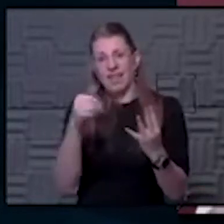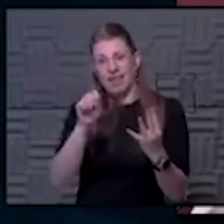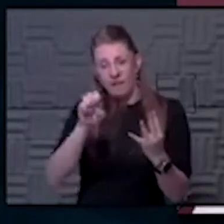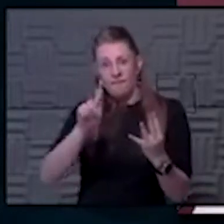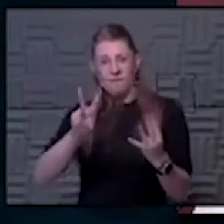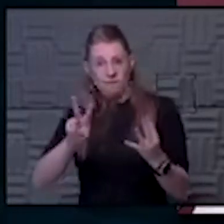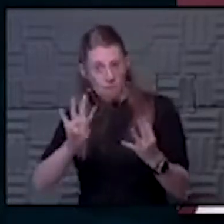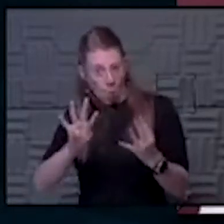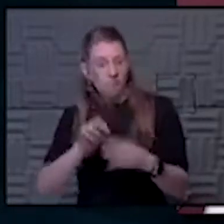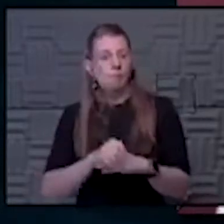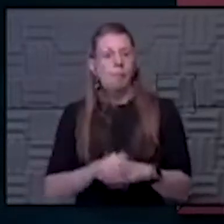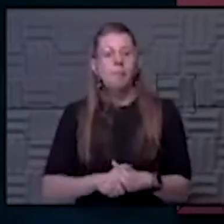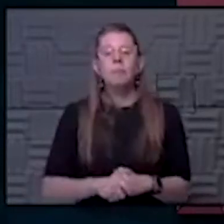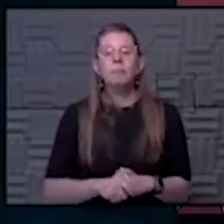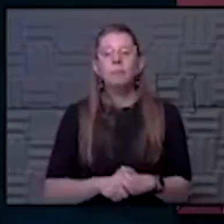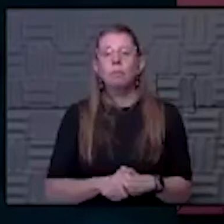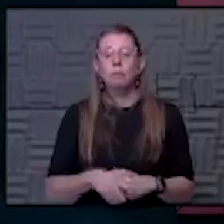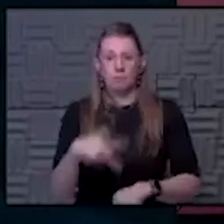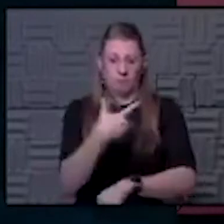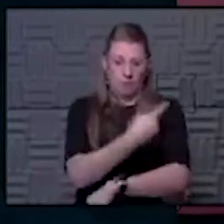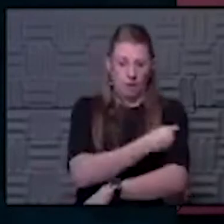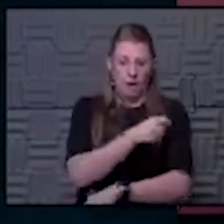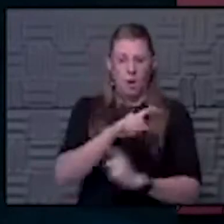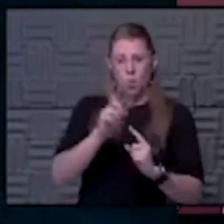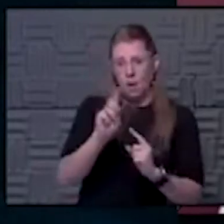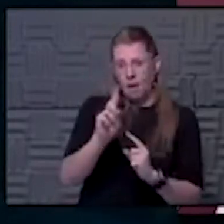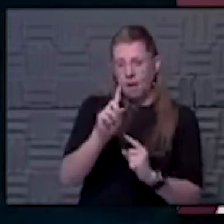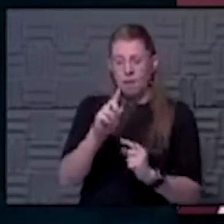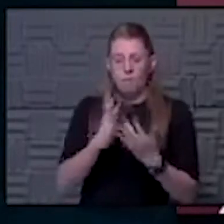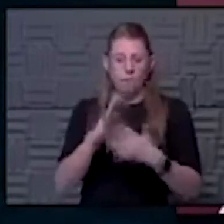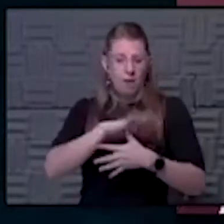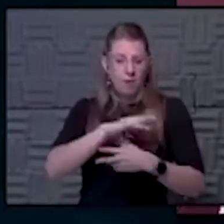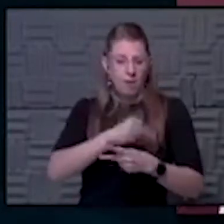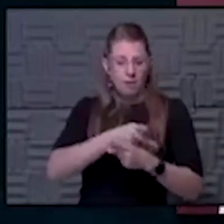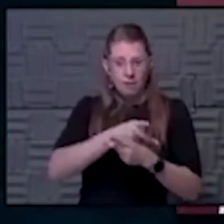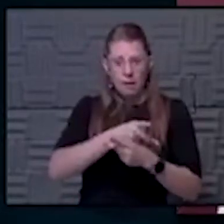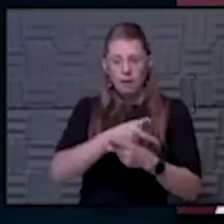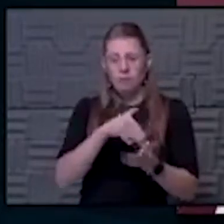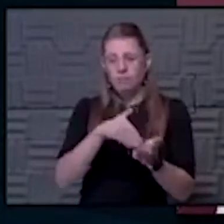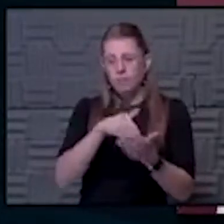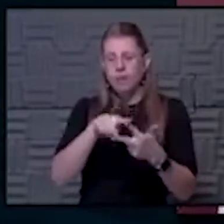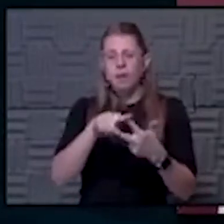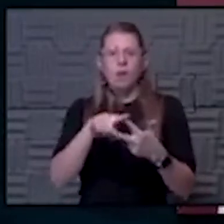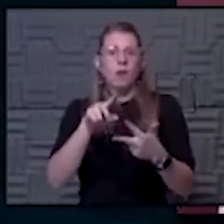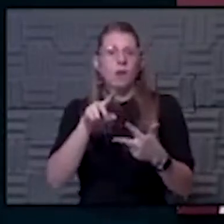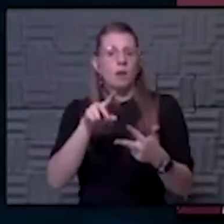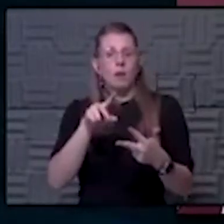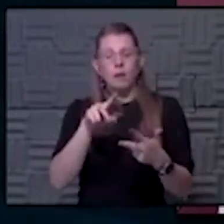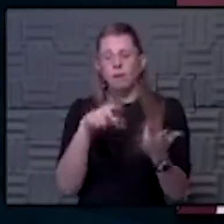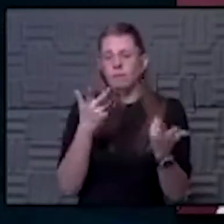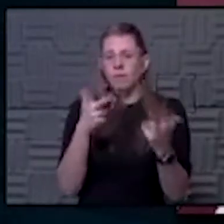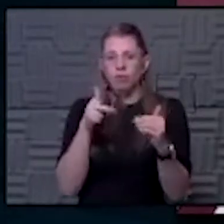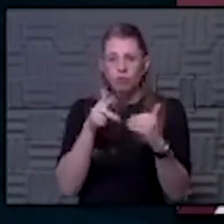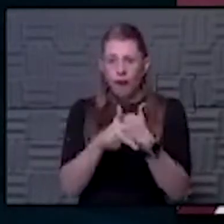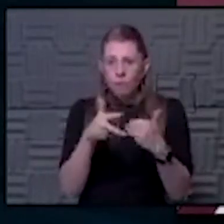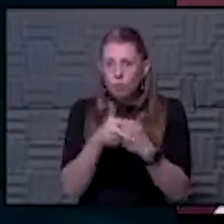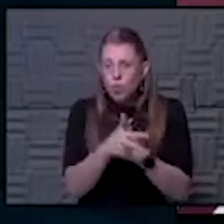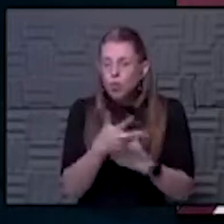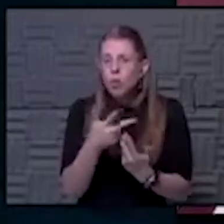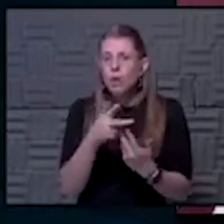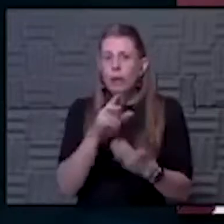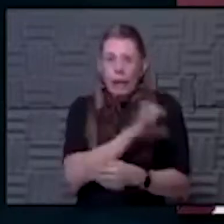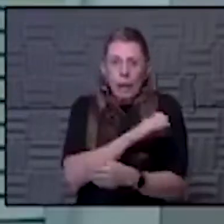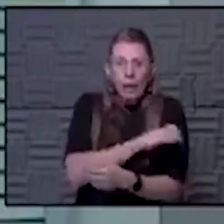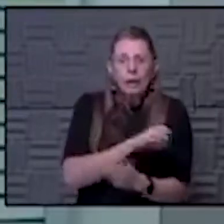actually getting vaccinated? Will that be through their primary care physician's office, a clinic at Walgreens, drive-through clinics? How do you think that's going to come